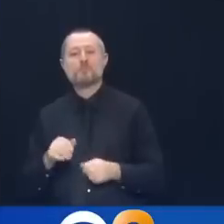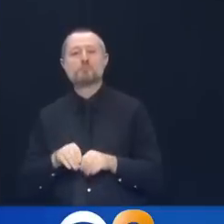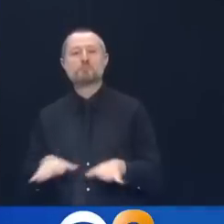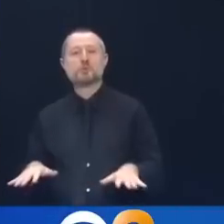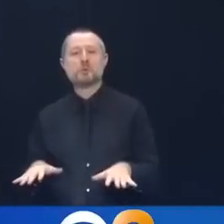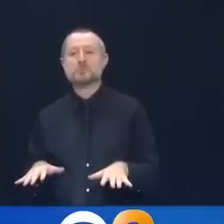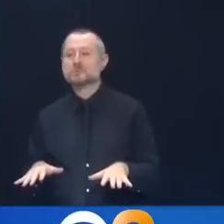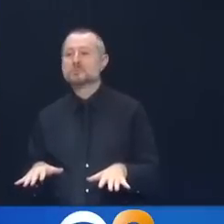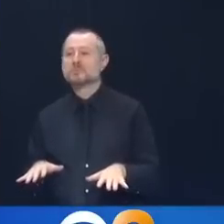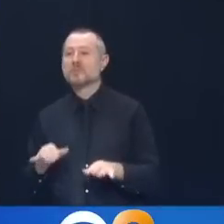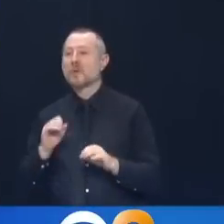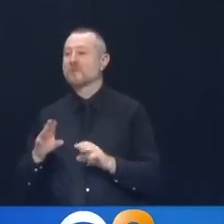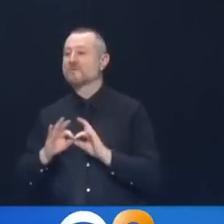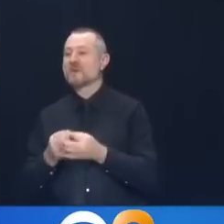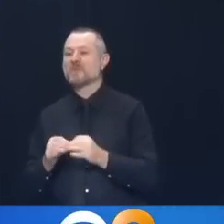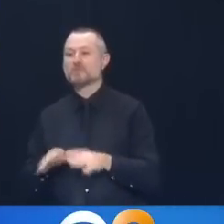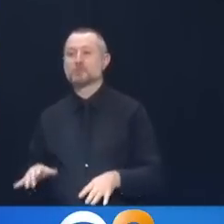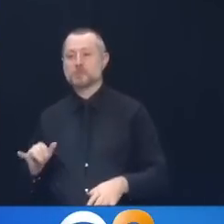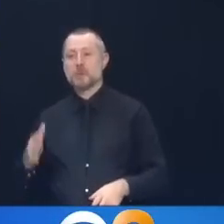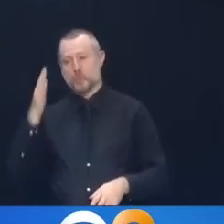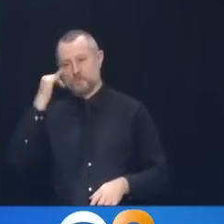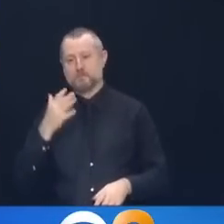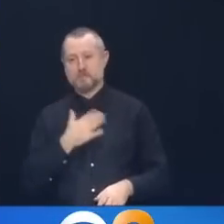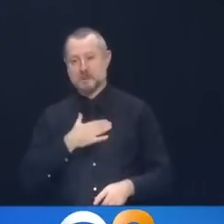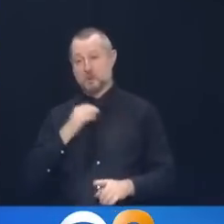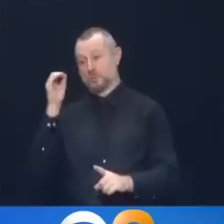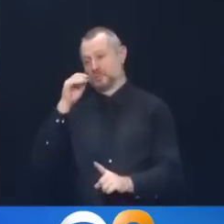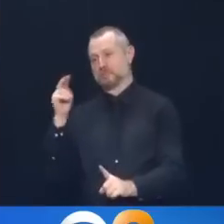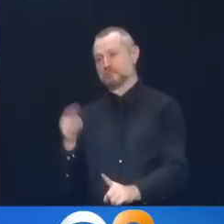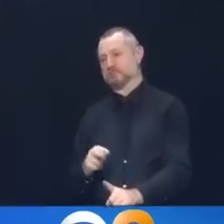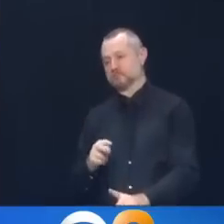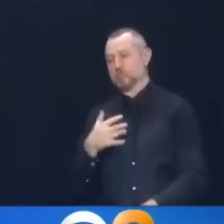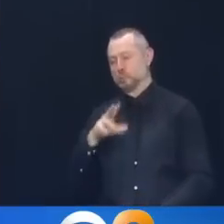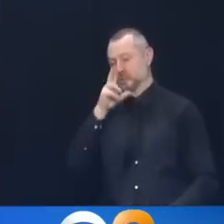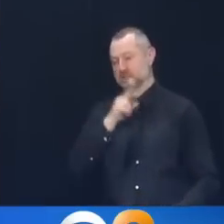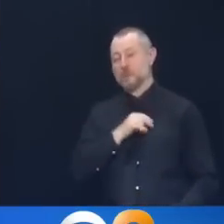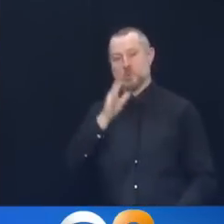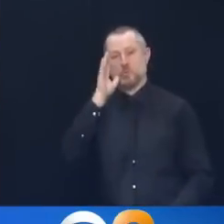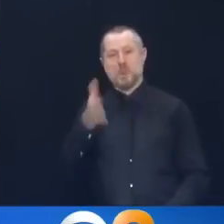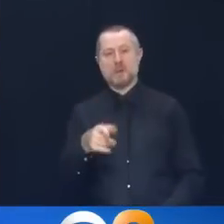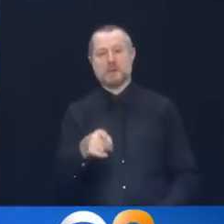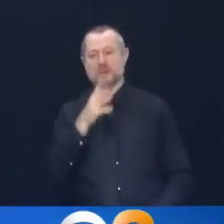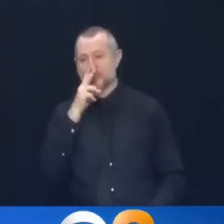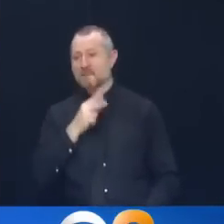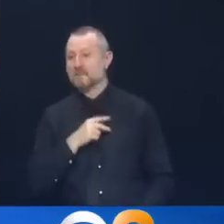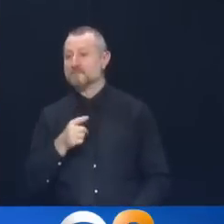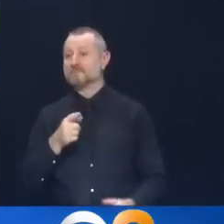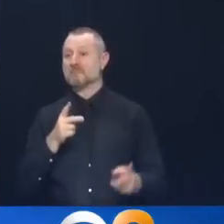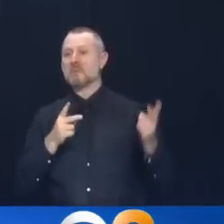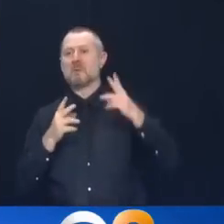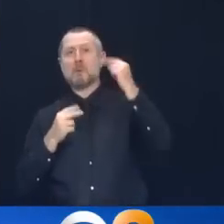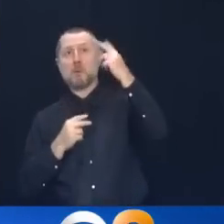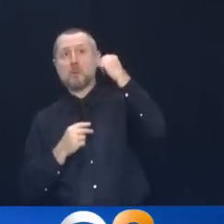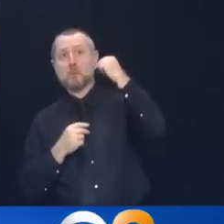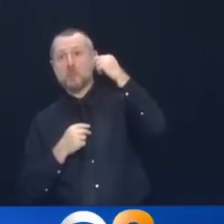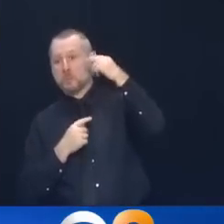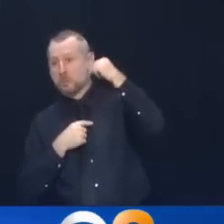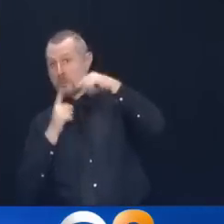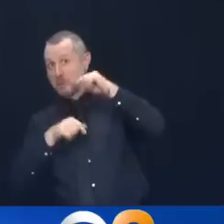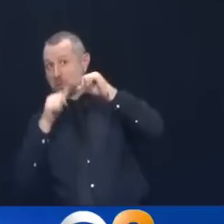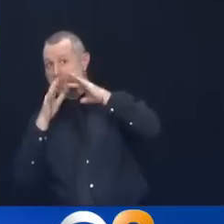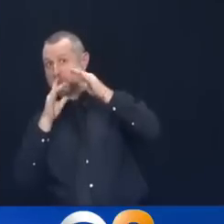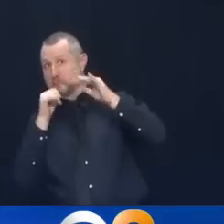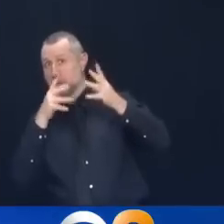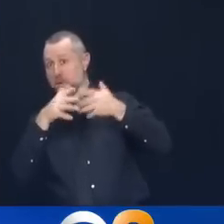why I think Thanksgiving is going to be terrible. Because they said we can't hang out in the bar, we can't go to a restaurant. Let's go